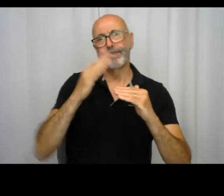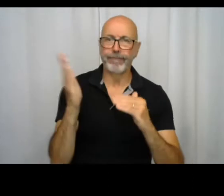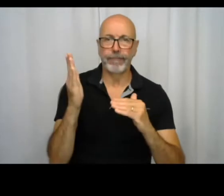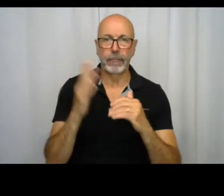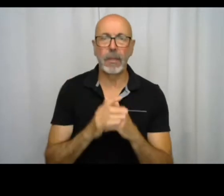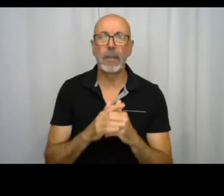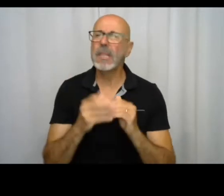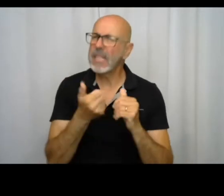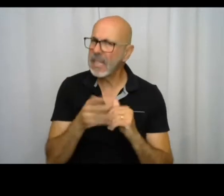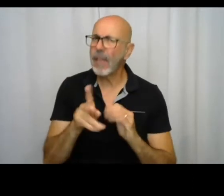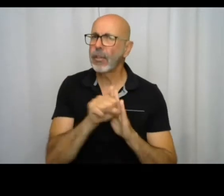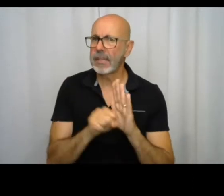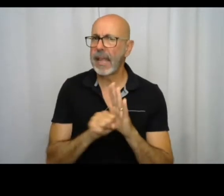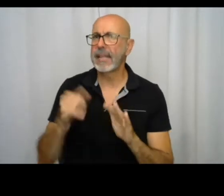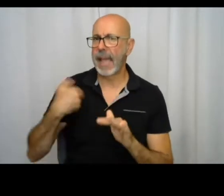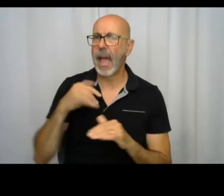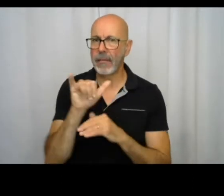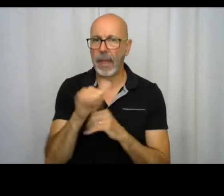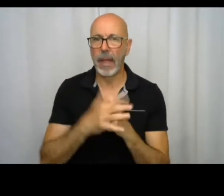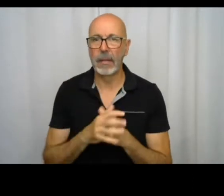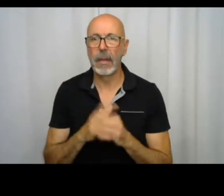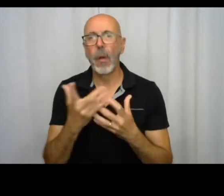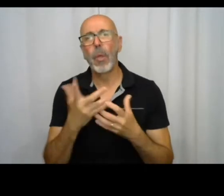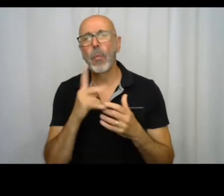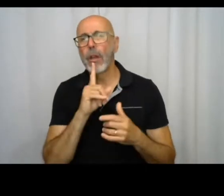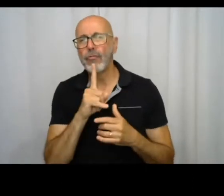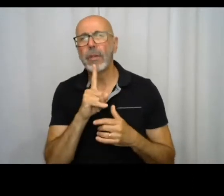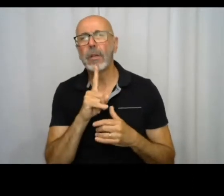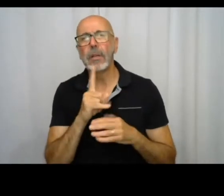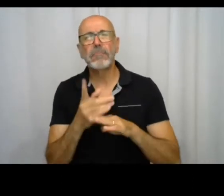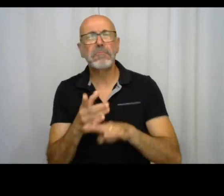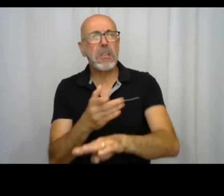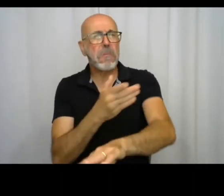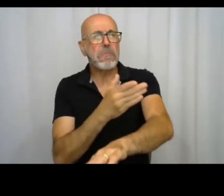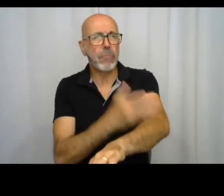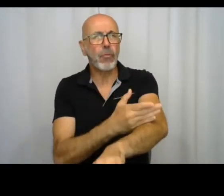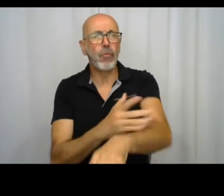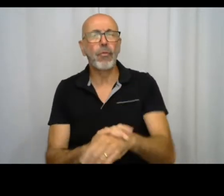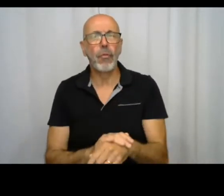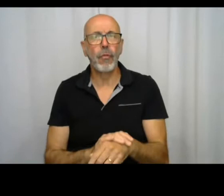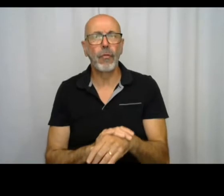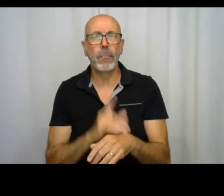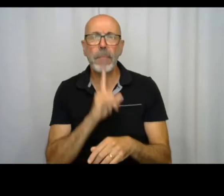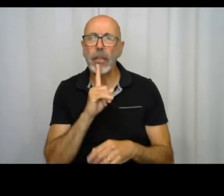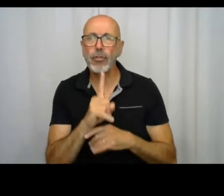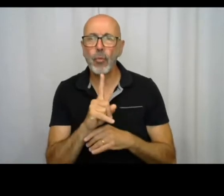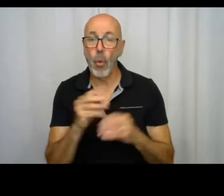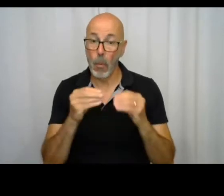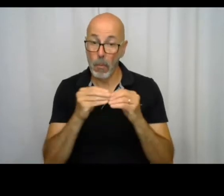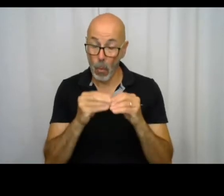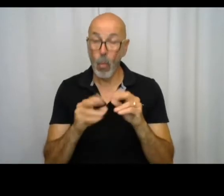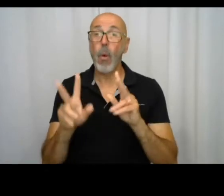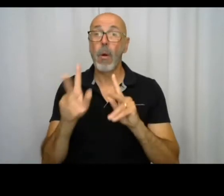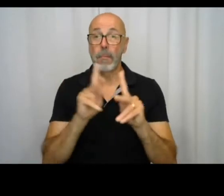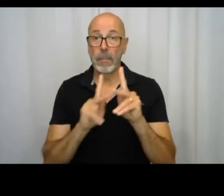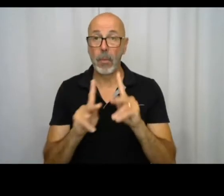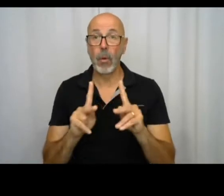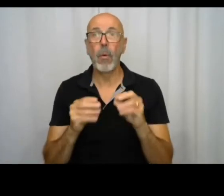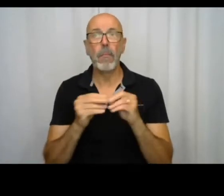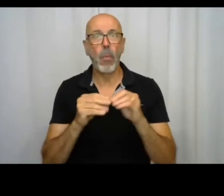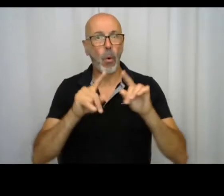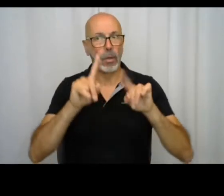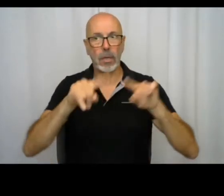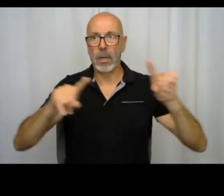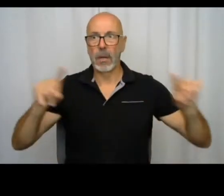states have, and want to do a better job of ensuring that more people, more